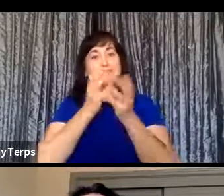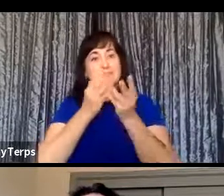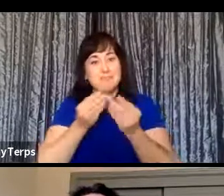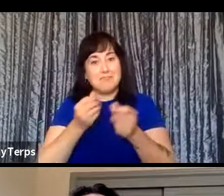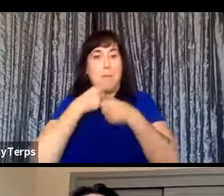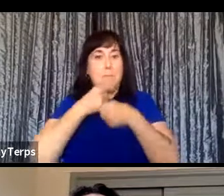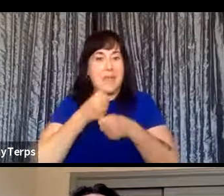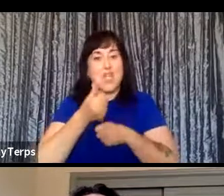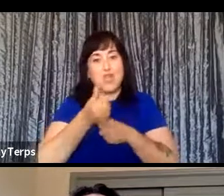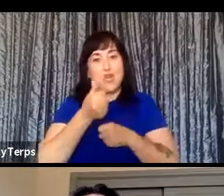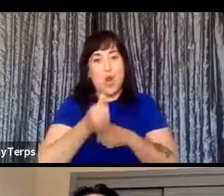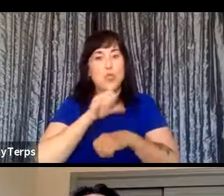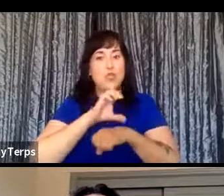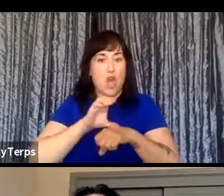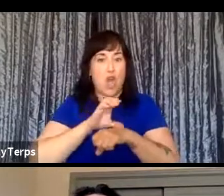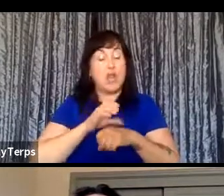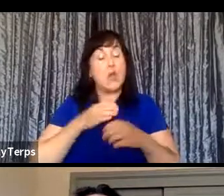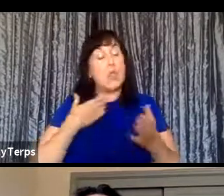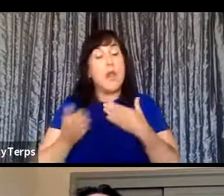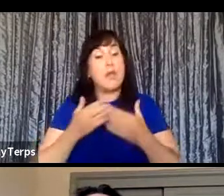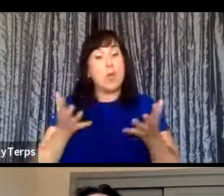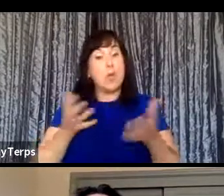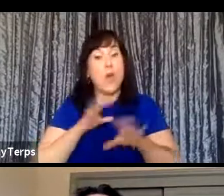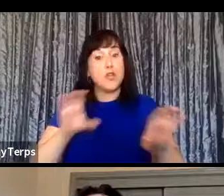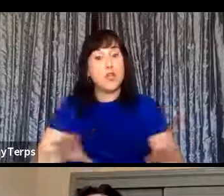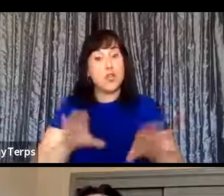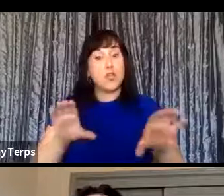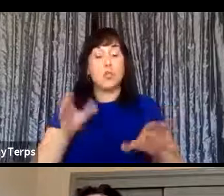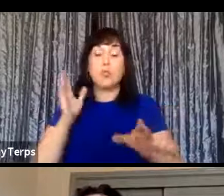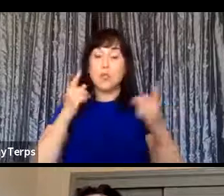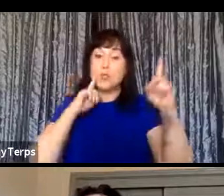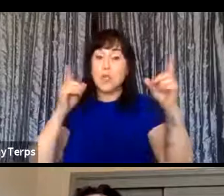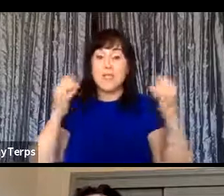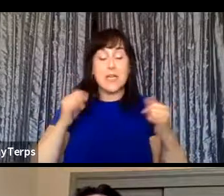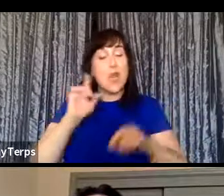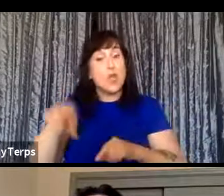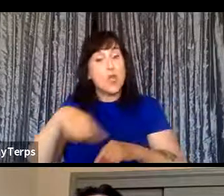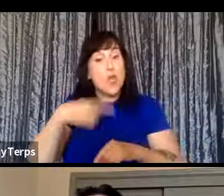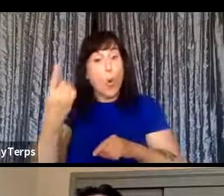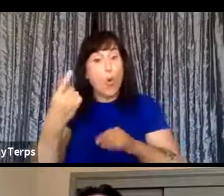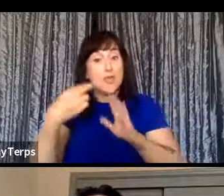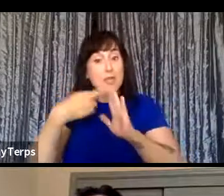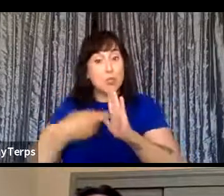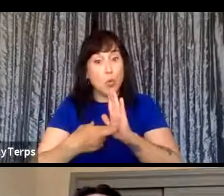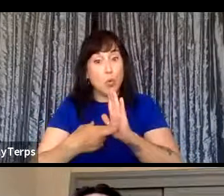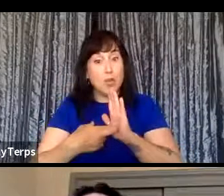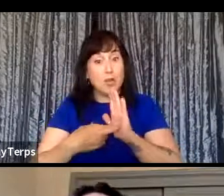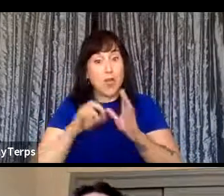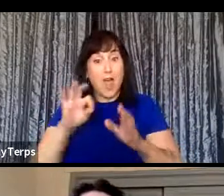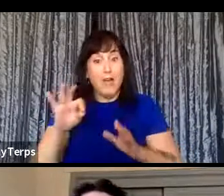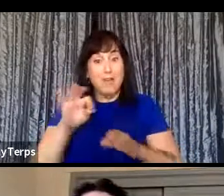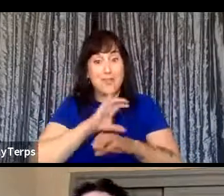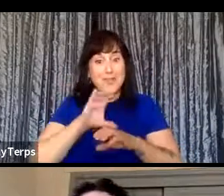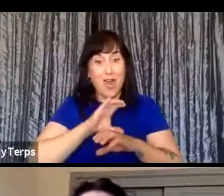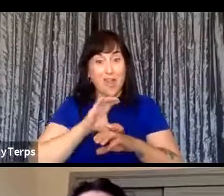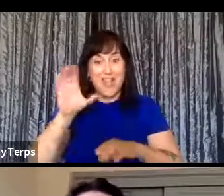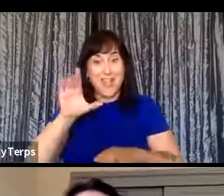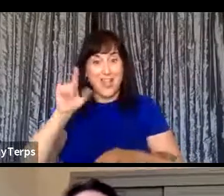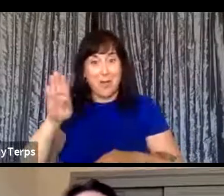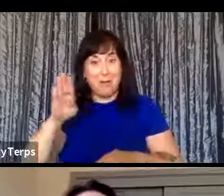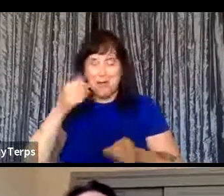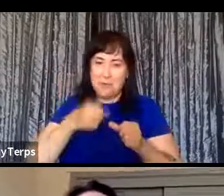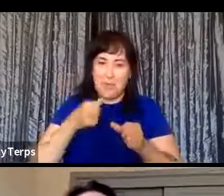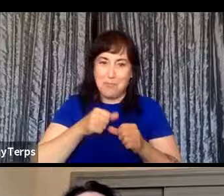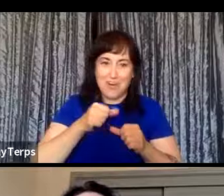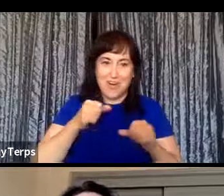own chocolates. Whatever you want to do is going to be able to work today. The only rule of Chocolate Club, I don't know if anyone remembers Fight Club, which is a great movie,